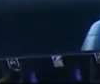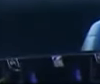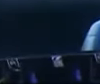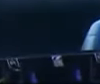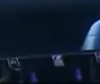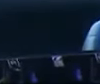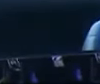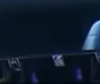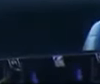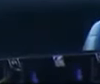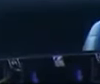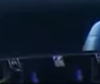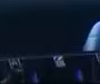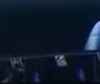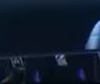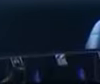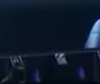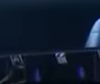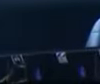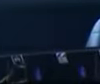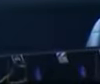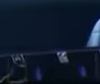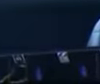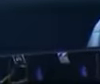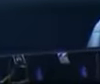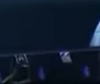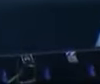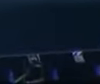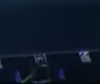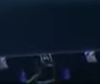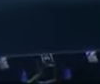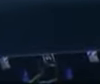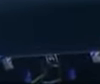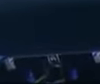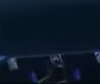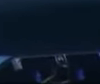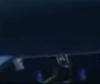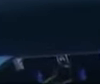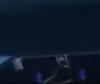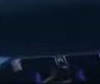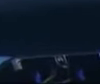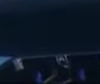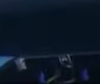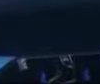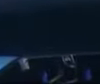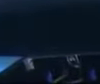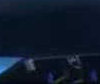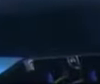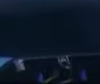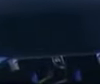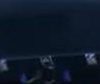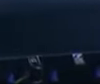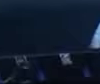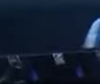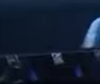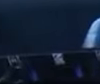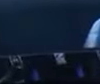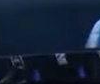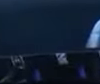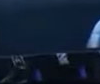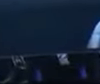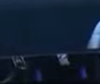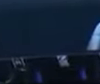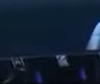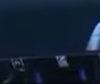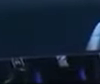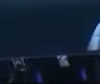and declare every mountain and every giant stand in my way, give way now. Go